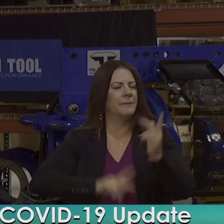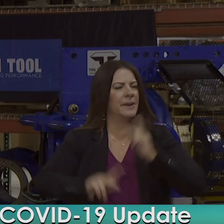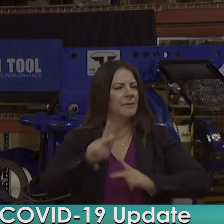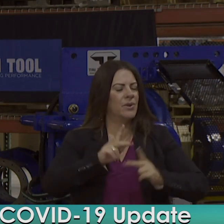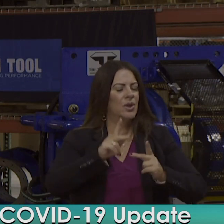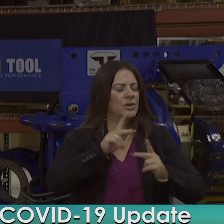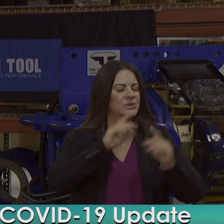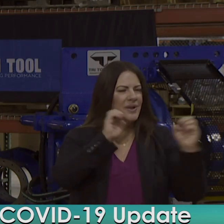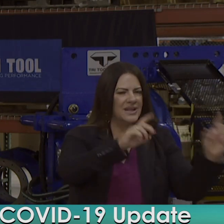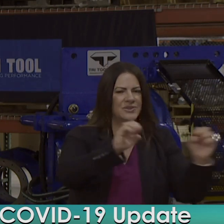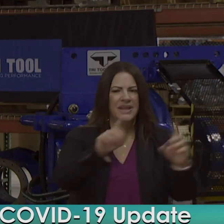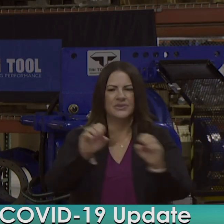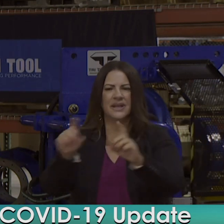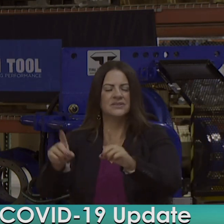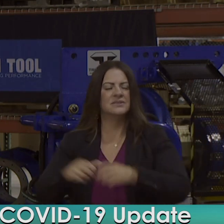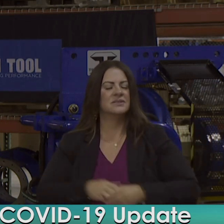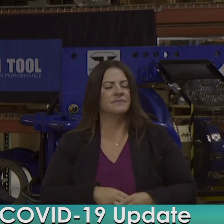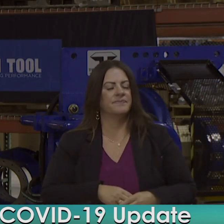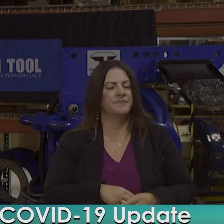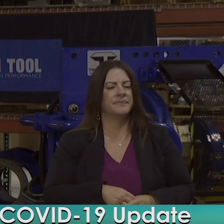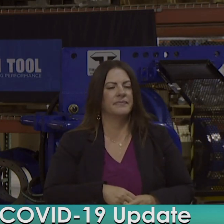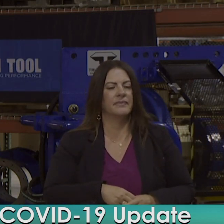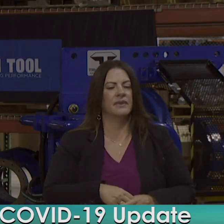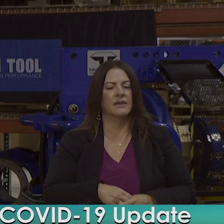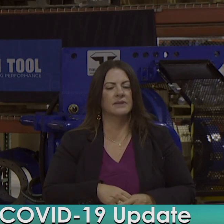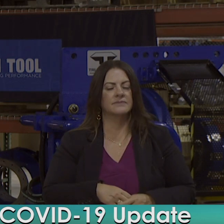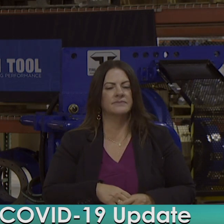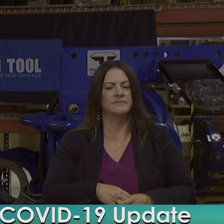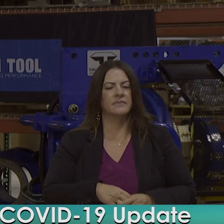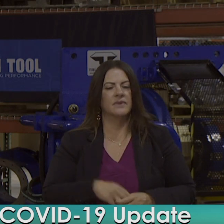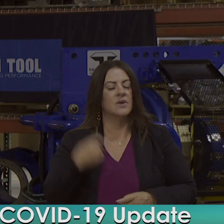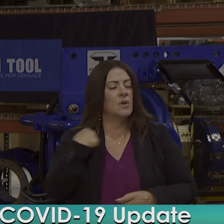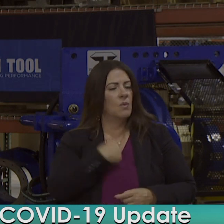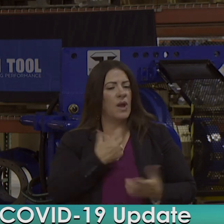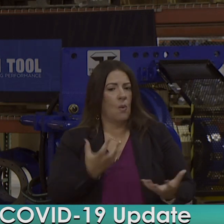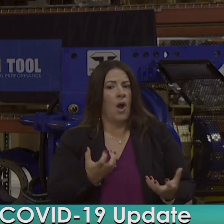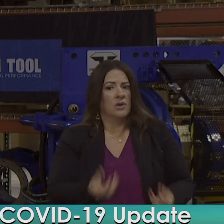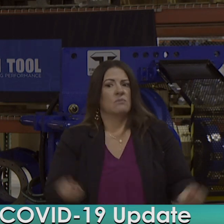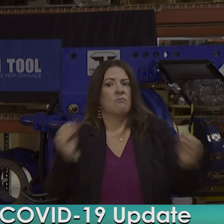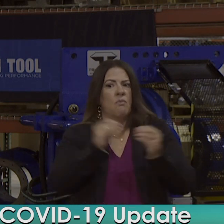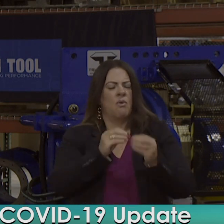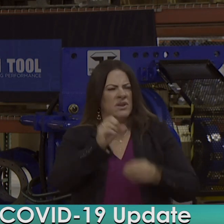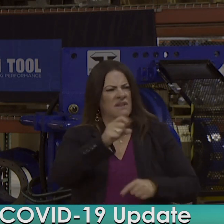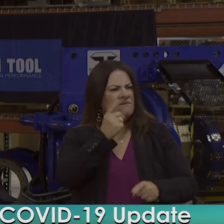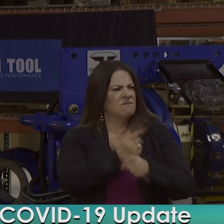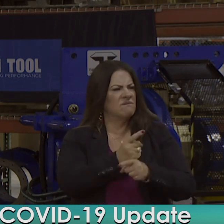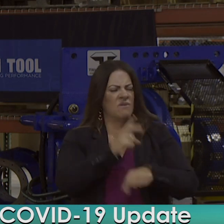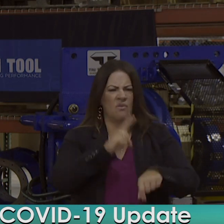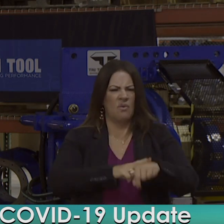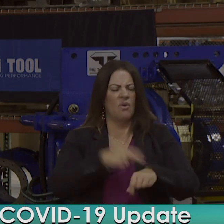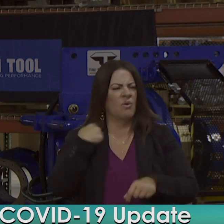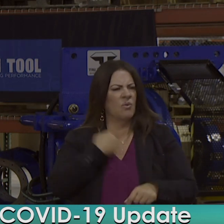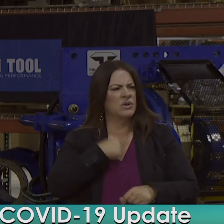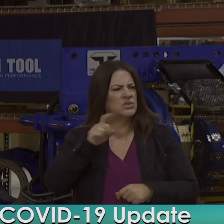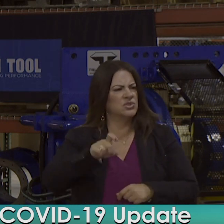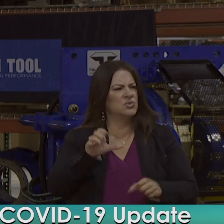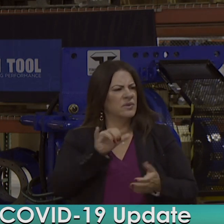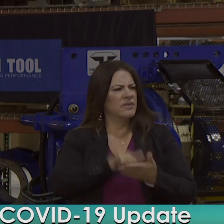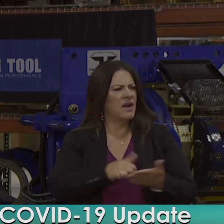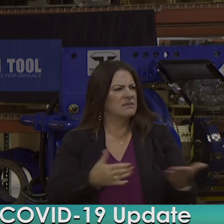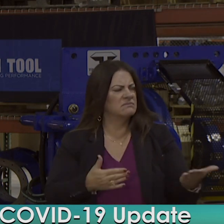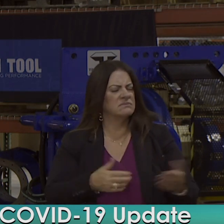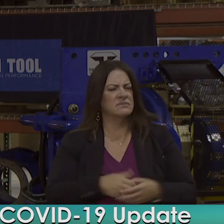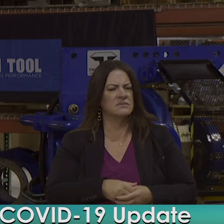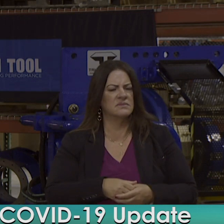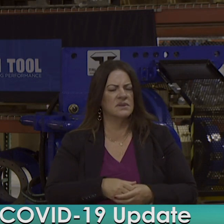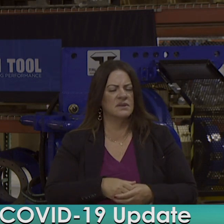way. To the extent that we now want to do more, it is absolutely right to ask the question Ms. Hart